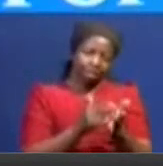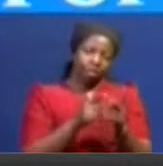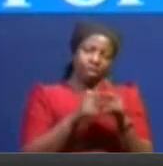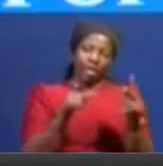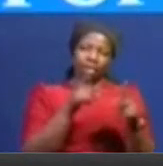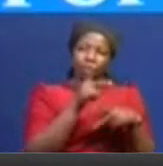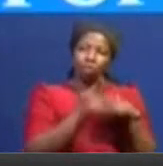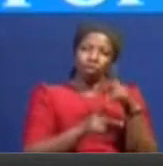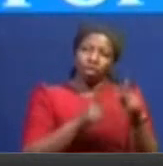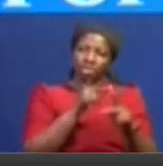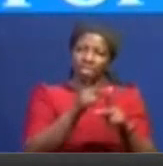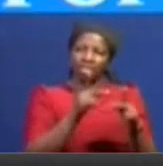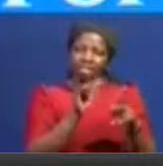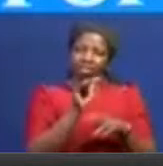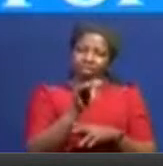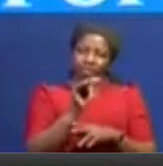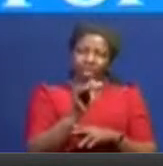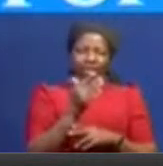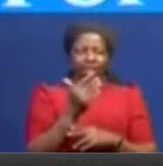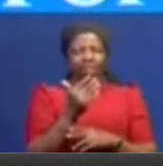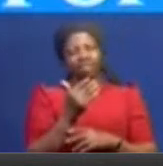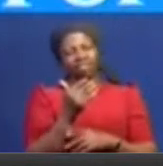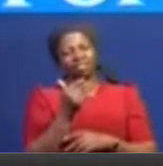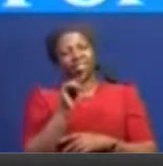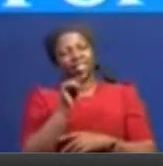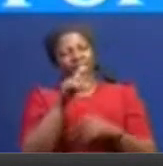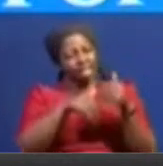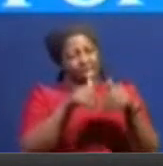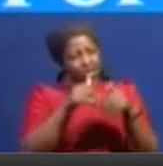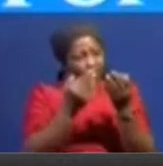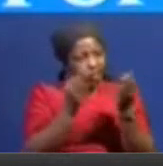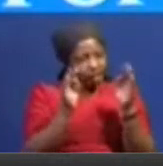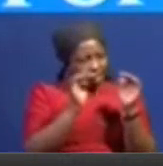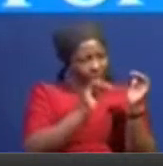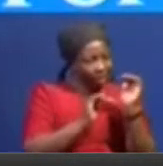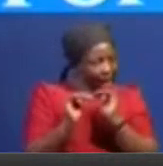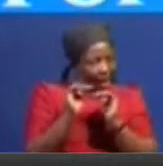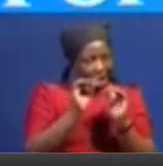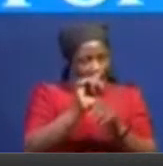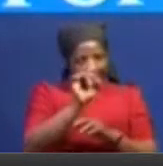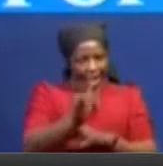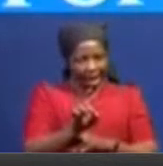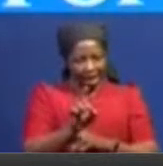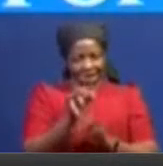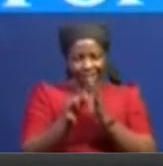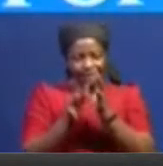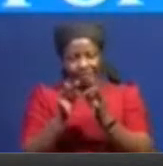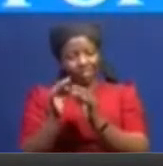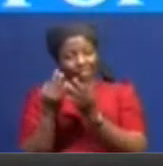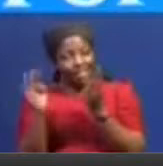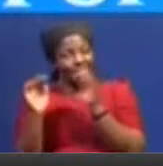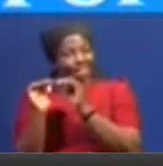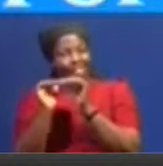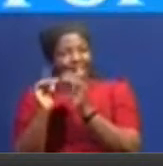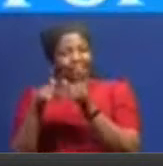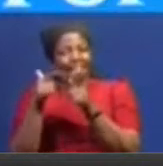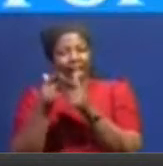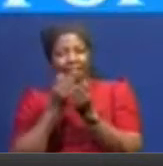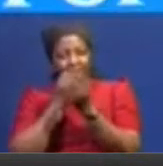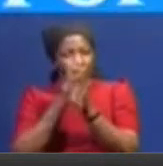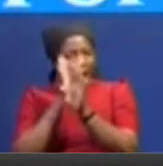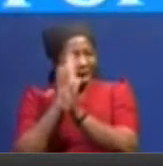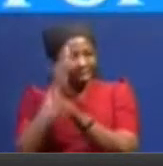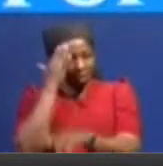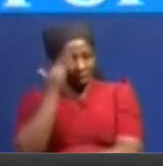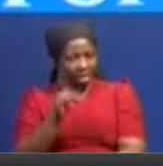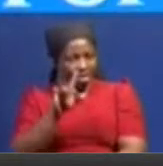that election free and fair? Because if it's free and fair, why would IEBC require to hide the information? The